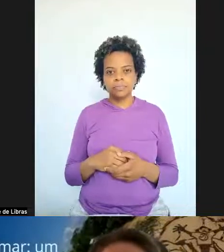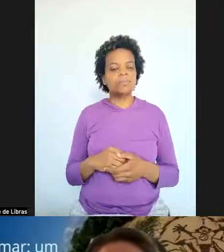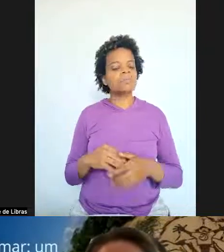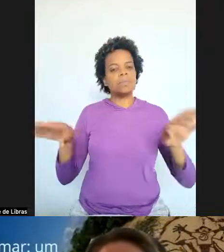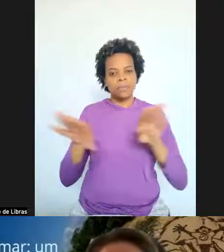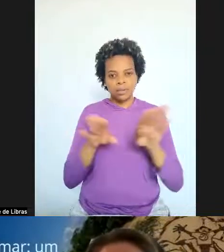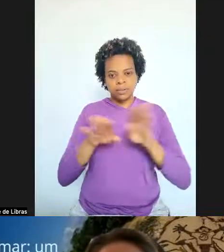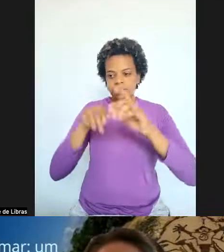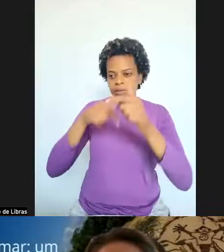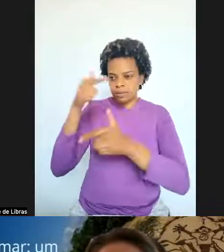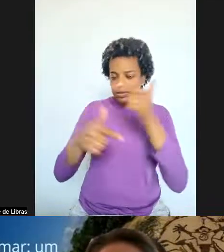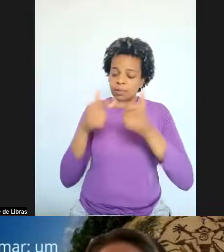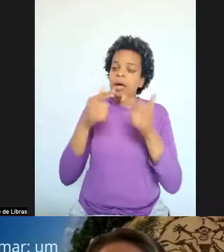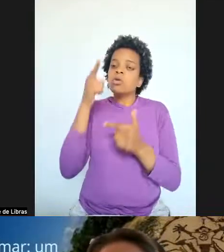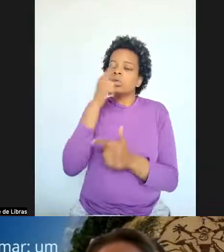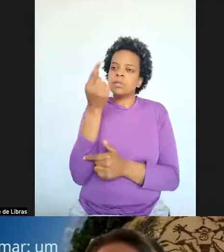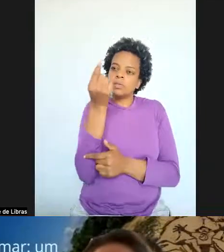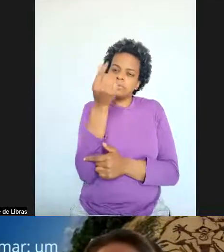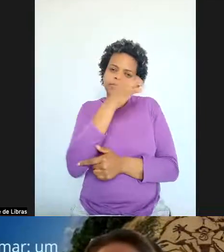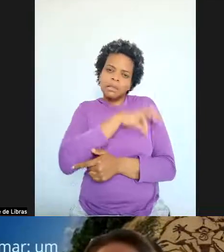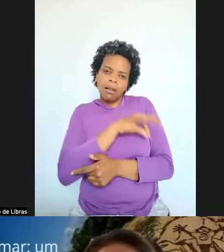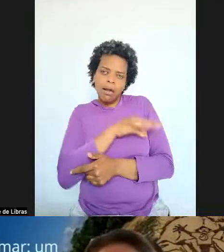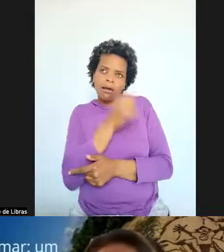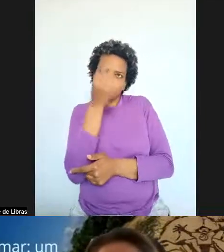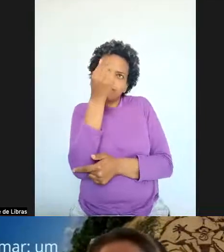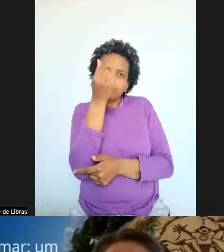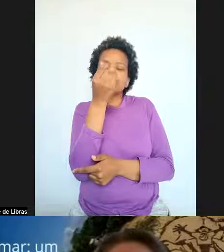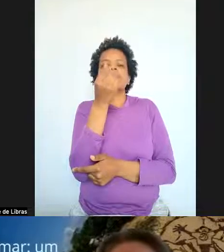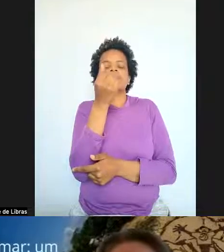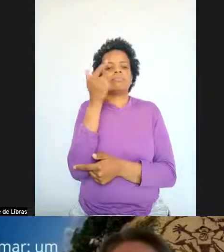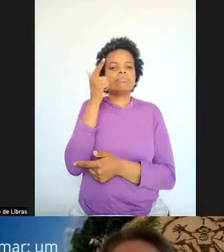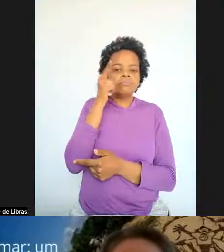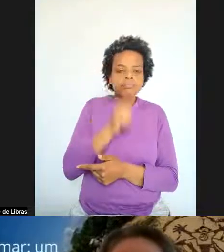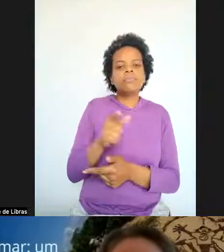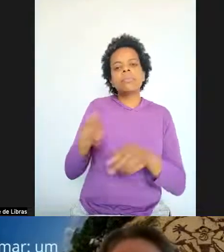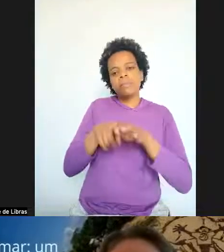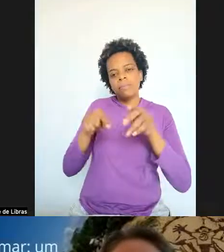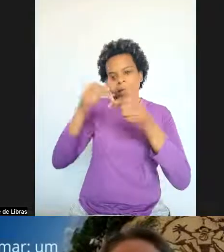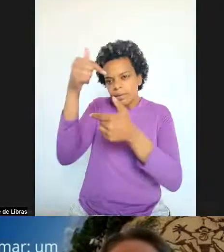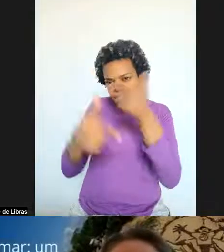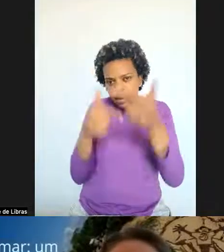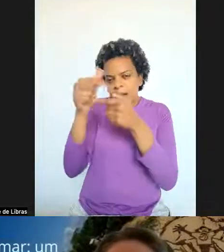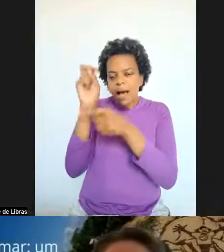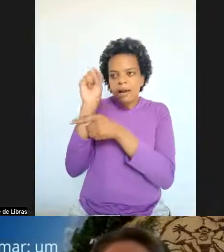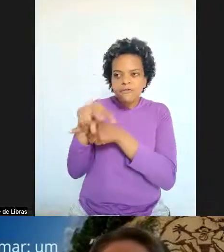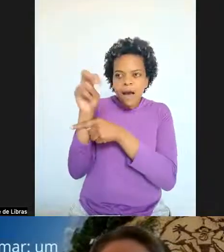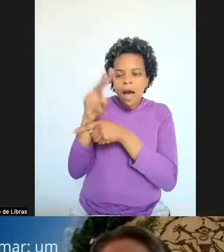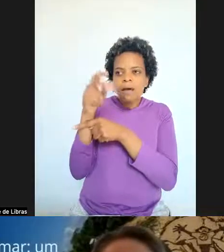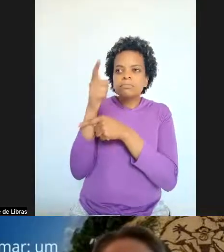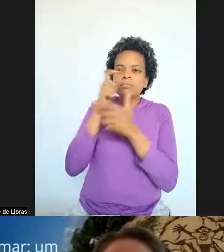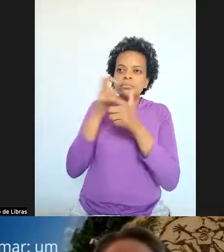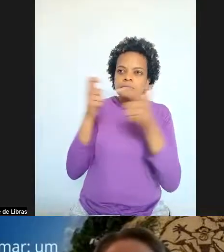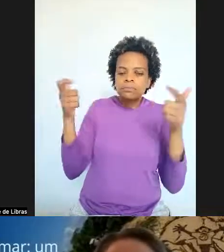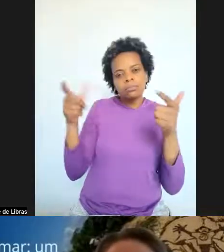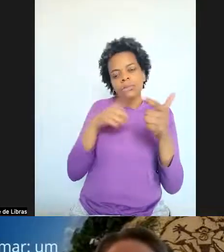The other action focus are income generation, so it can create